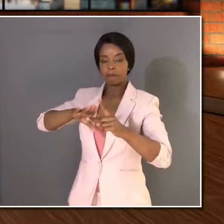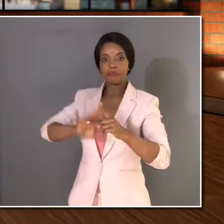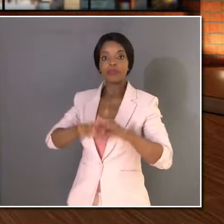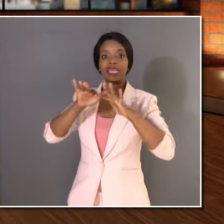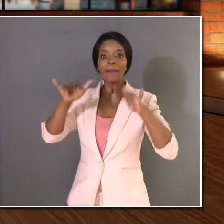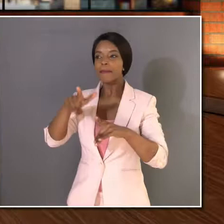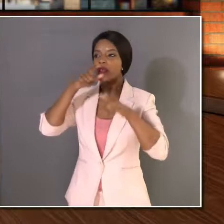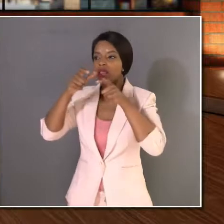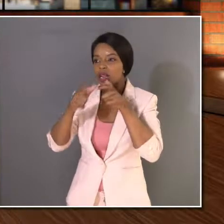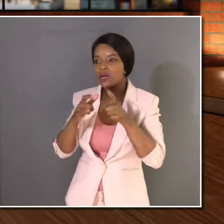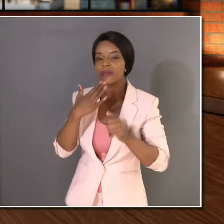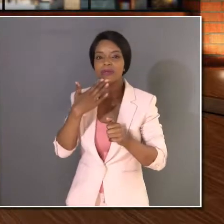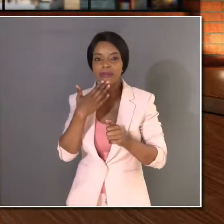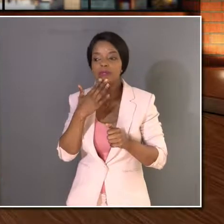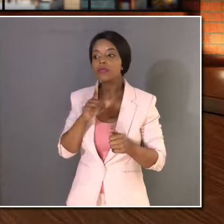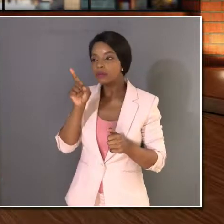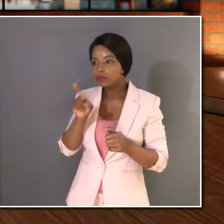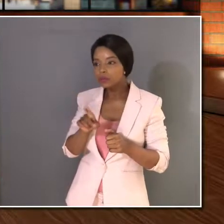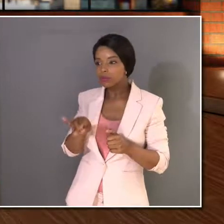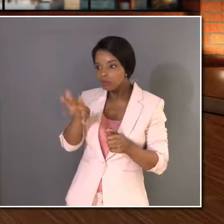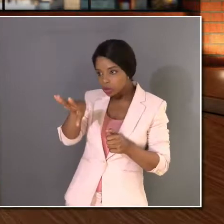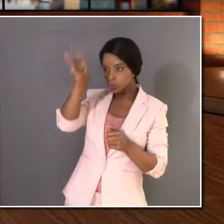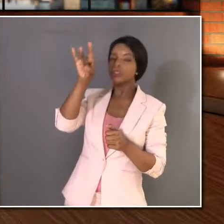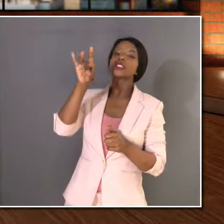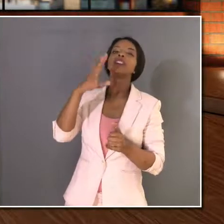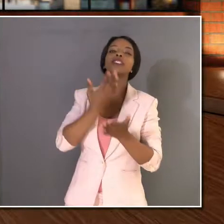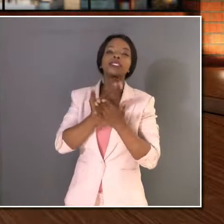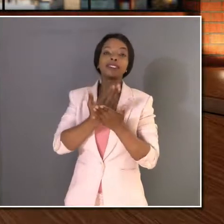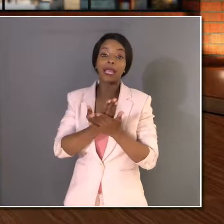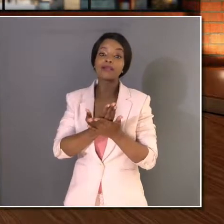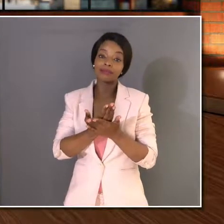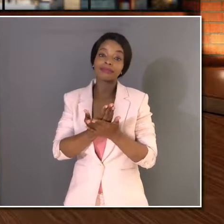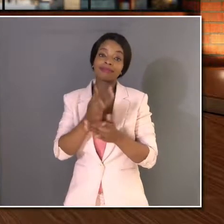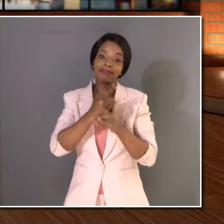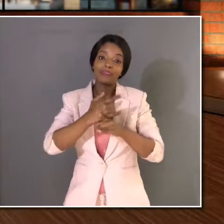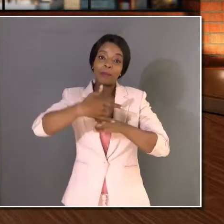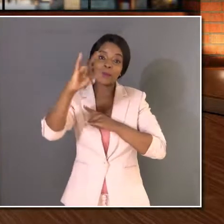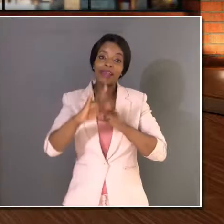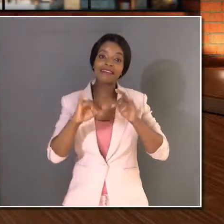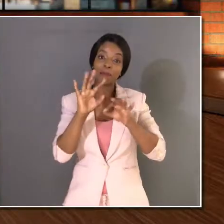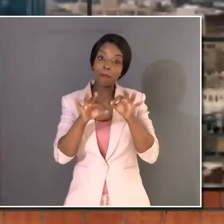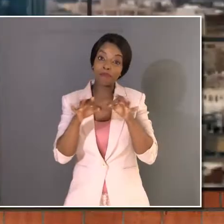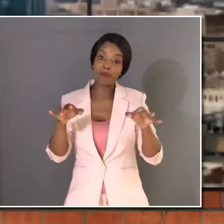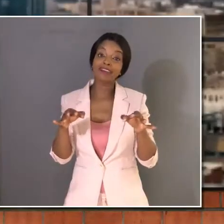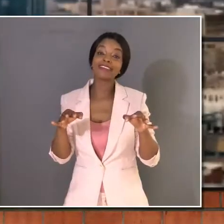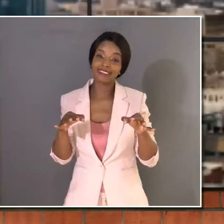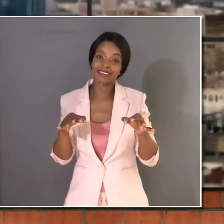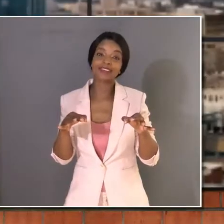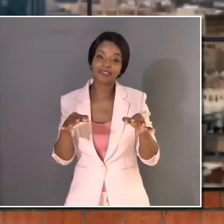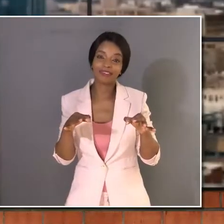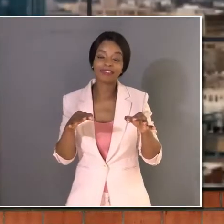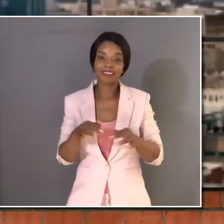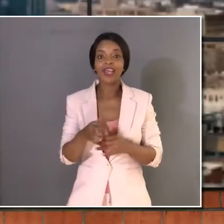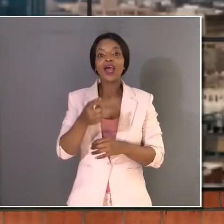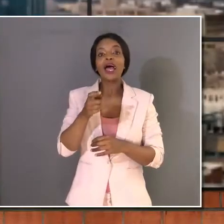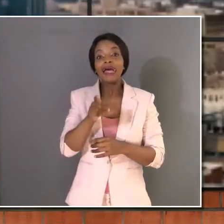comment, share for a chance to win your possible share of a prize that will get that will have the opportunity of winning 10